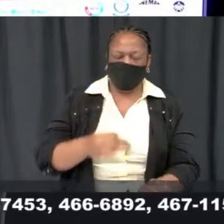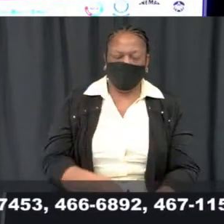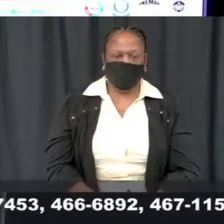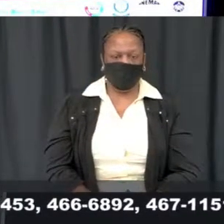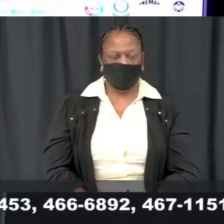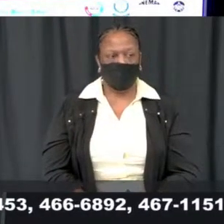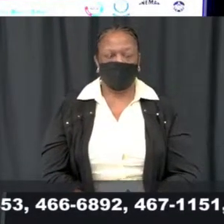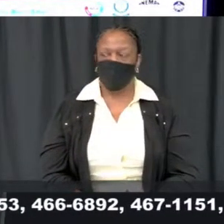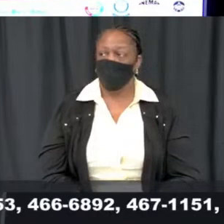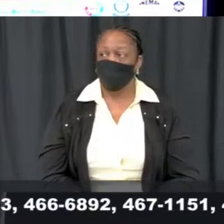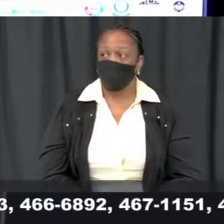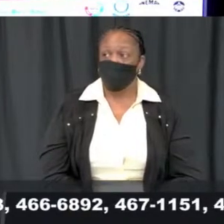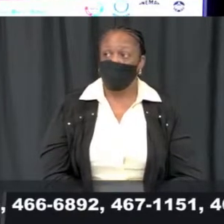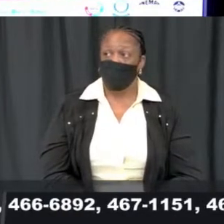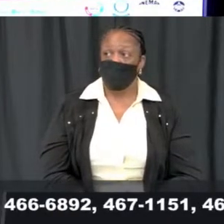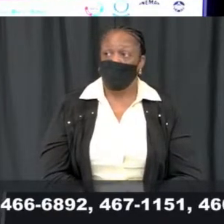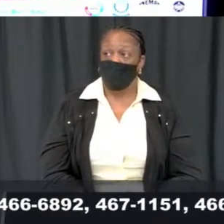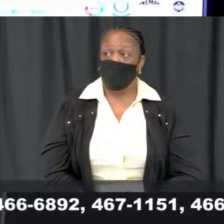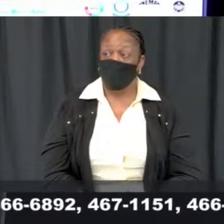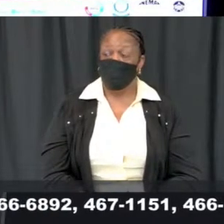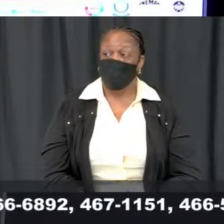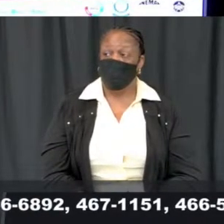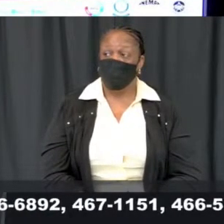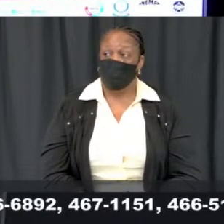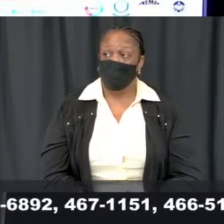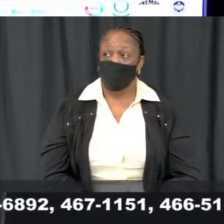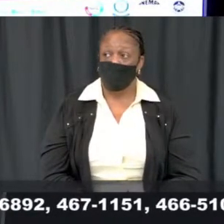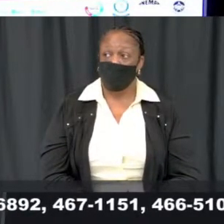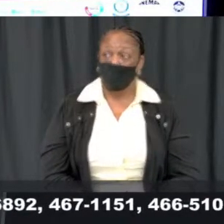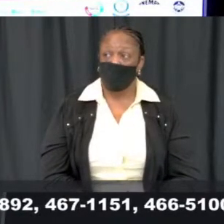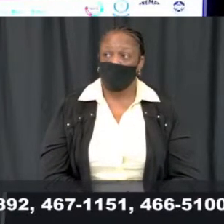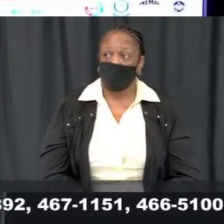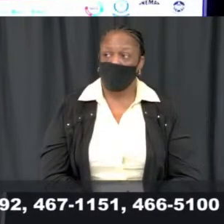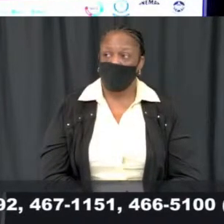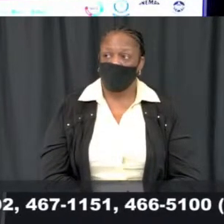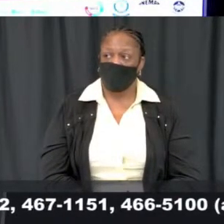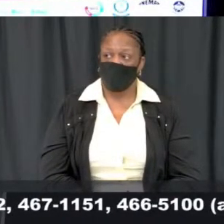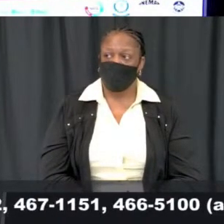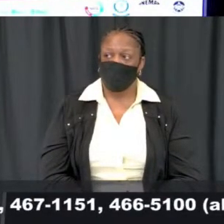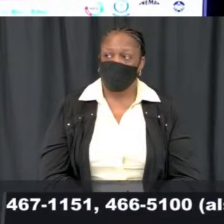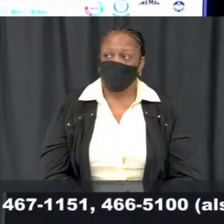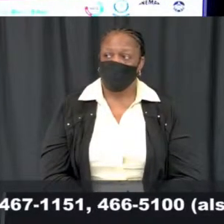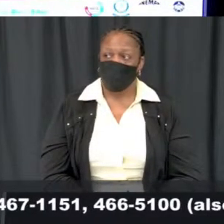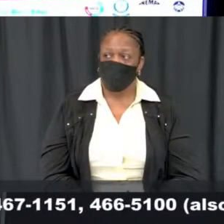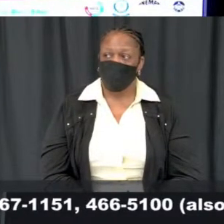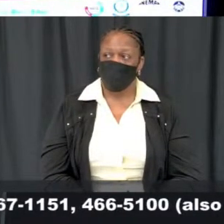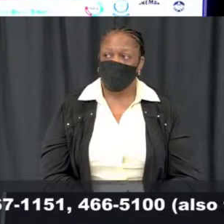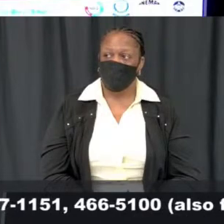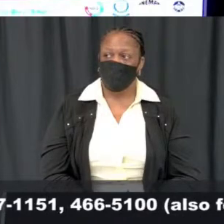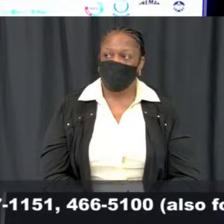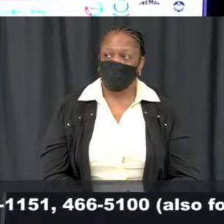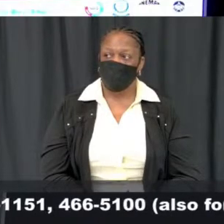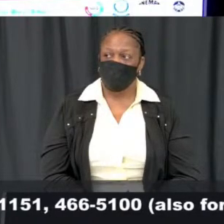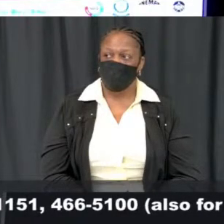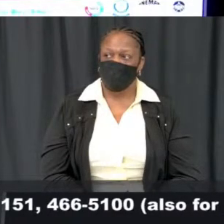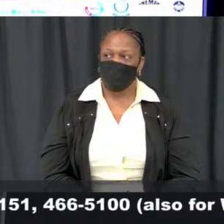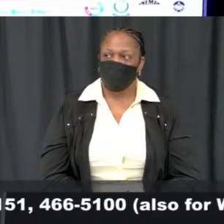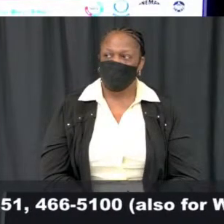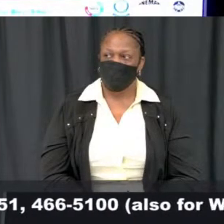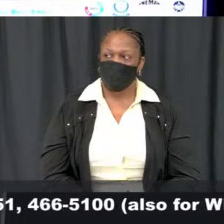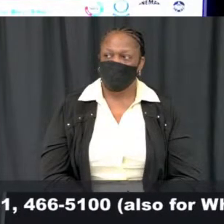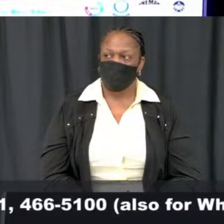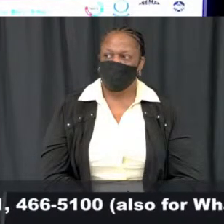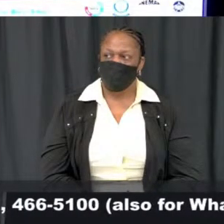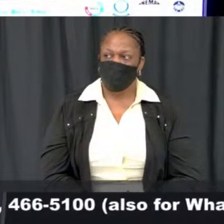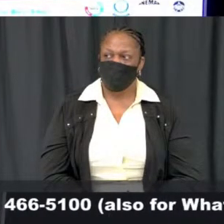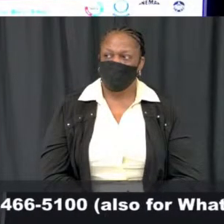services system, emergency room, hospital staff, specialists, for example? What about